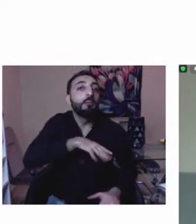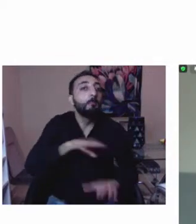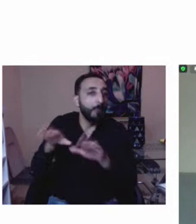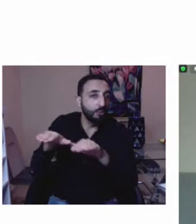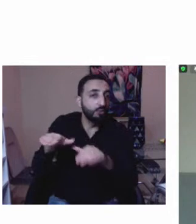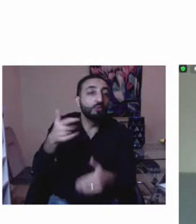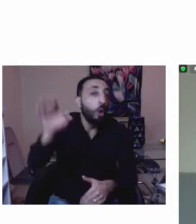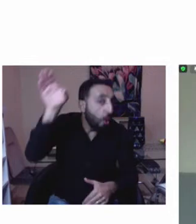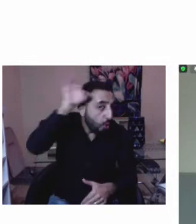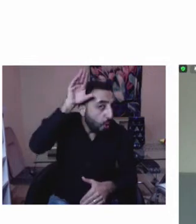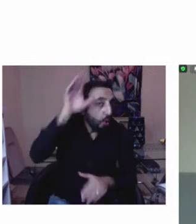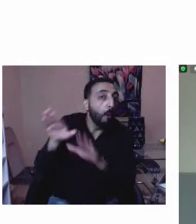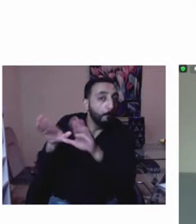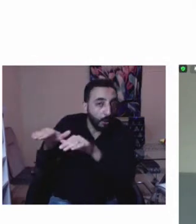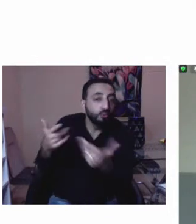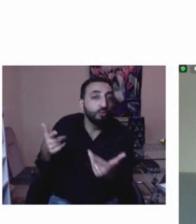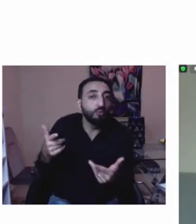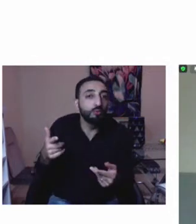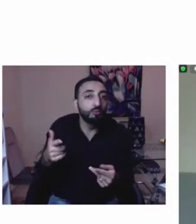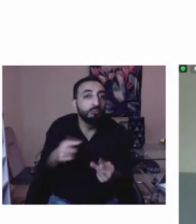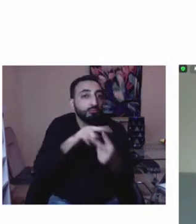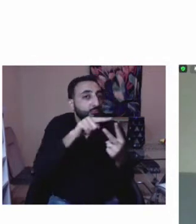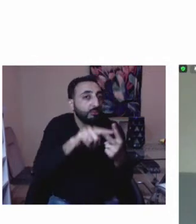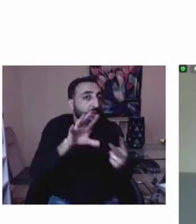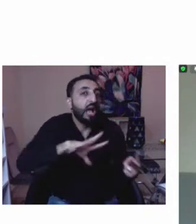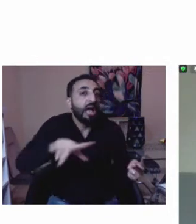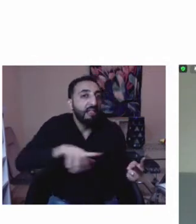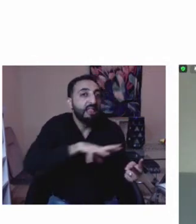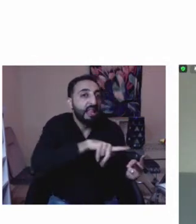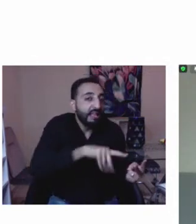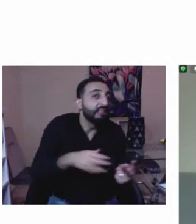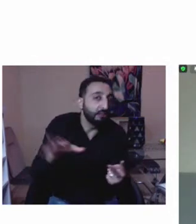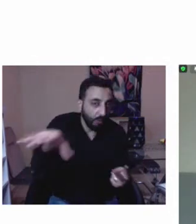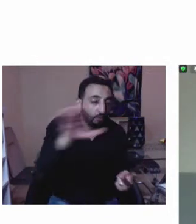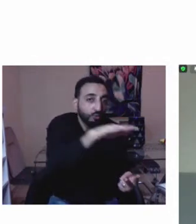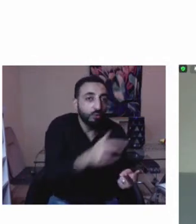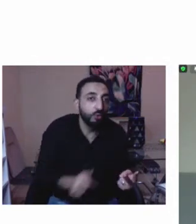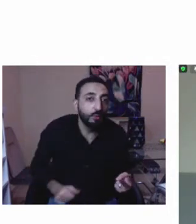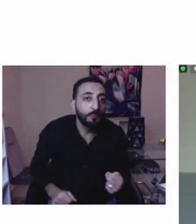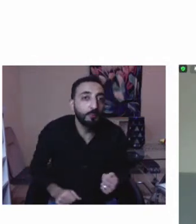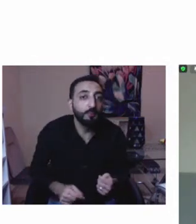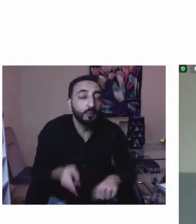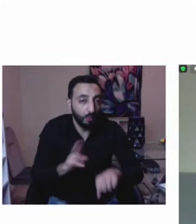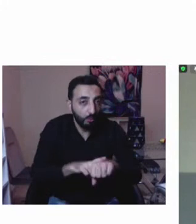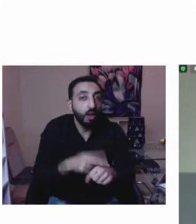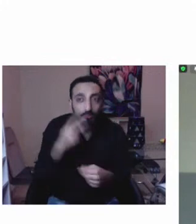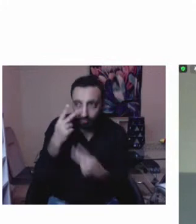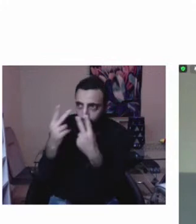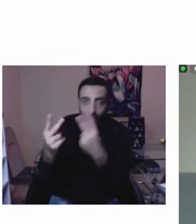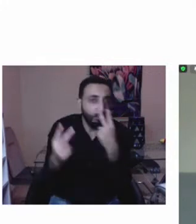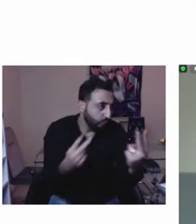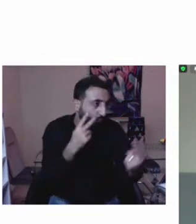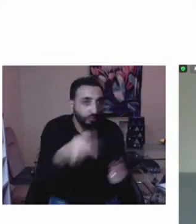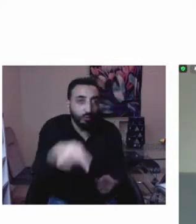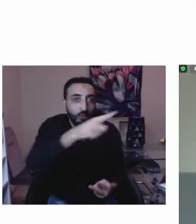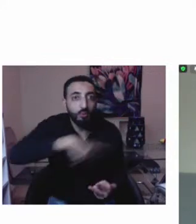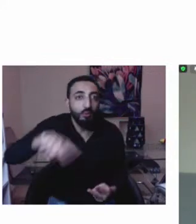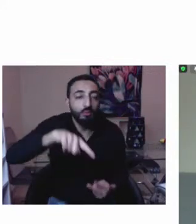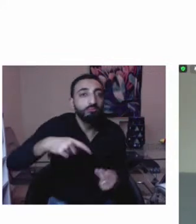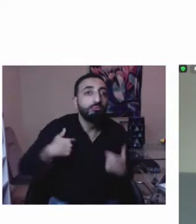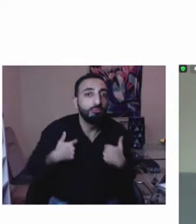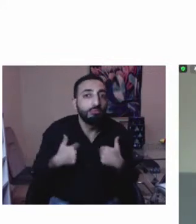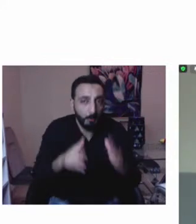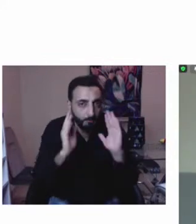positive impact not only on our organization, but has allowed us to support community projects led by young people that attack at